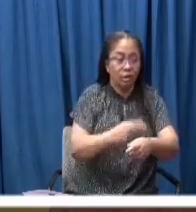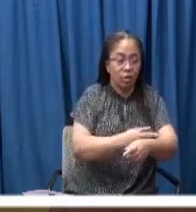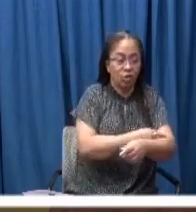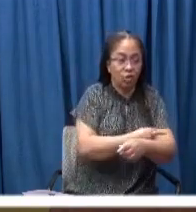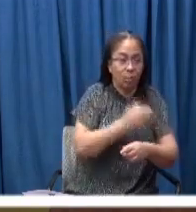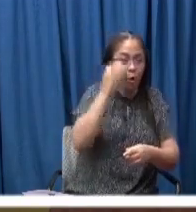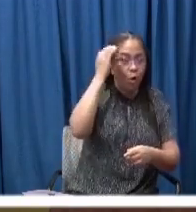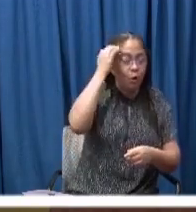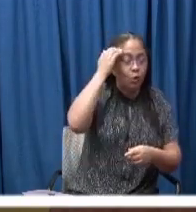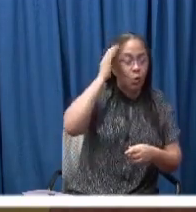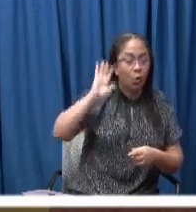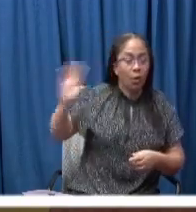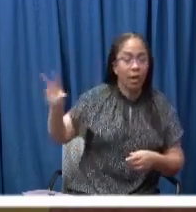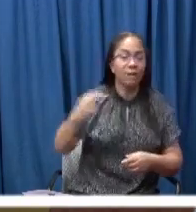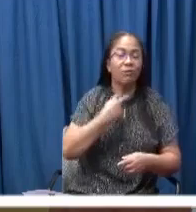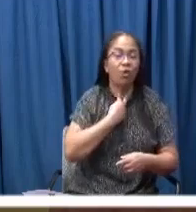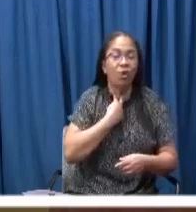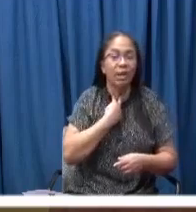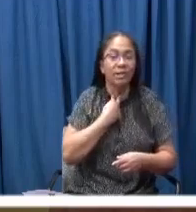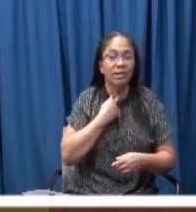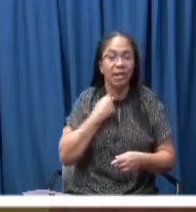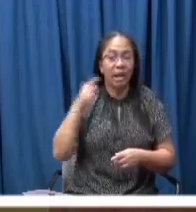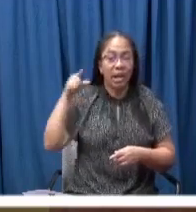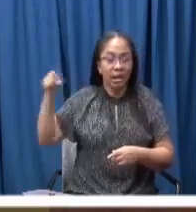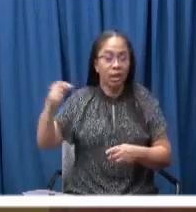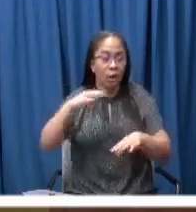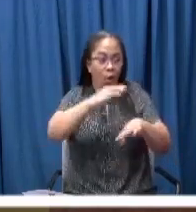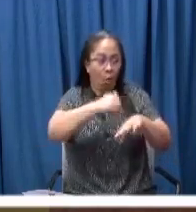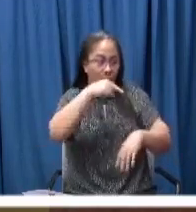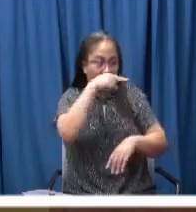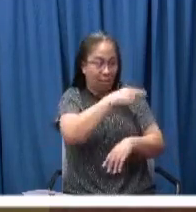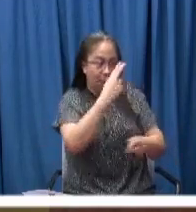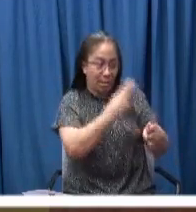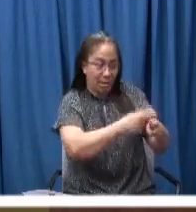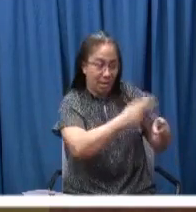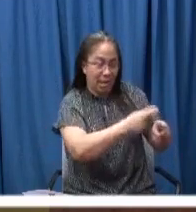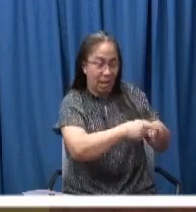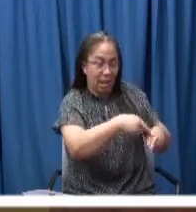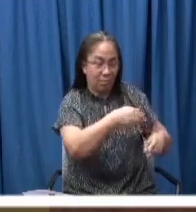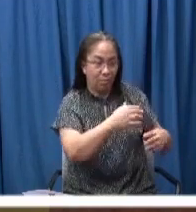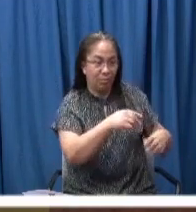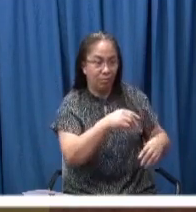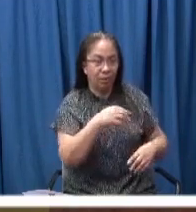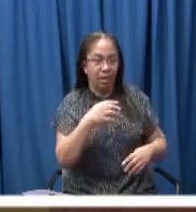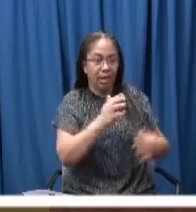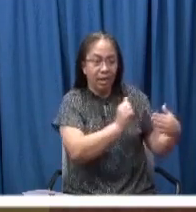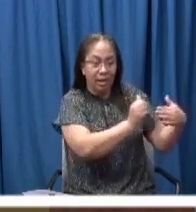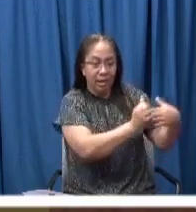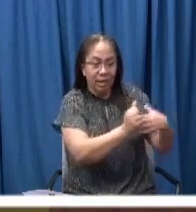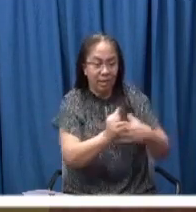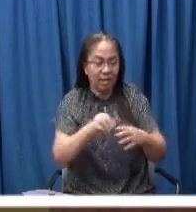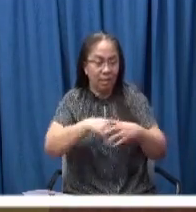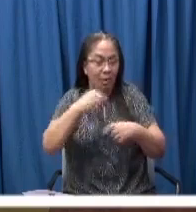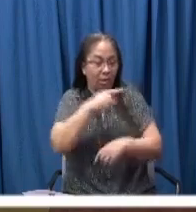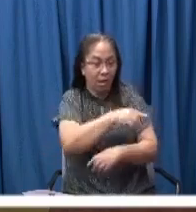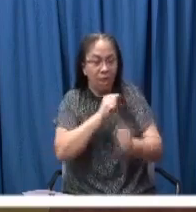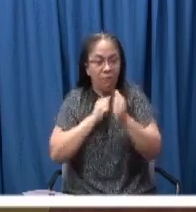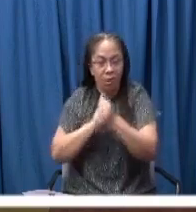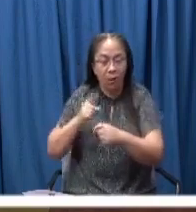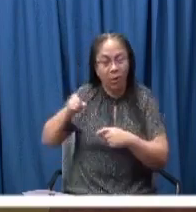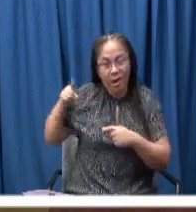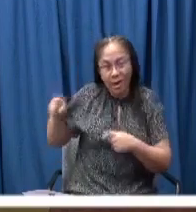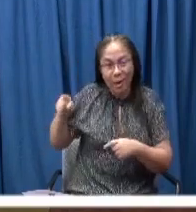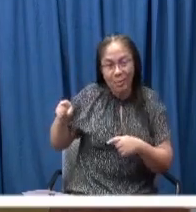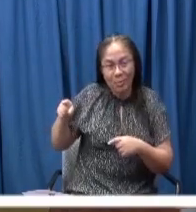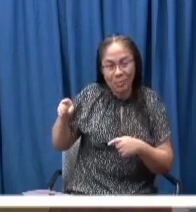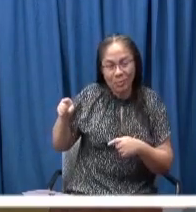He calls them by name. He leads them out. They follow him. And these